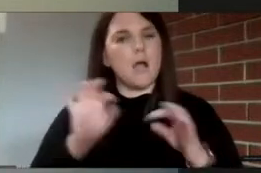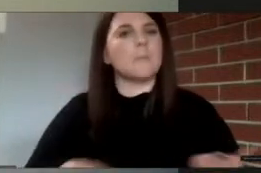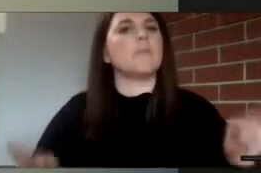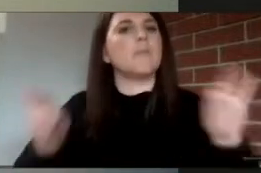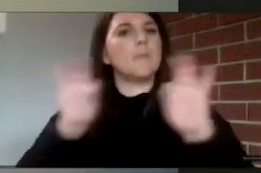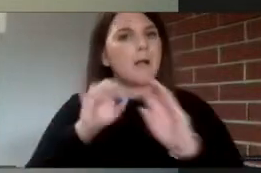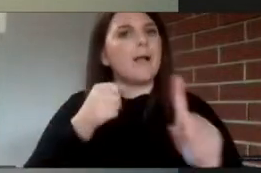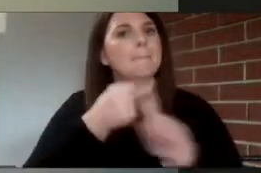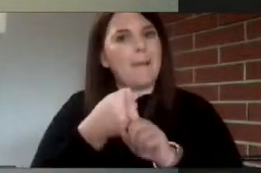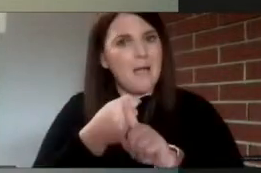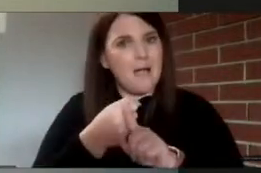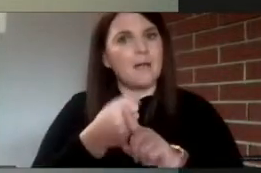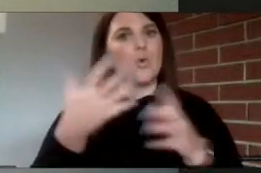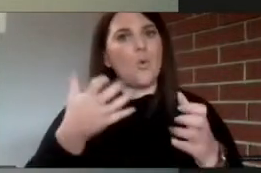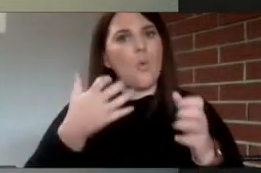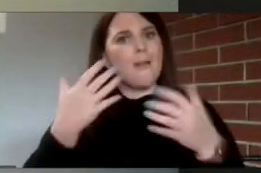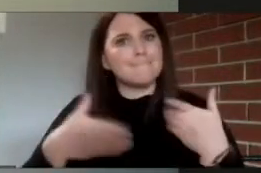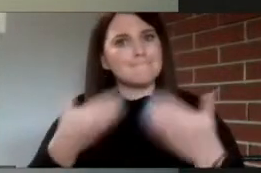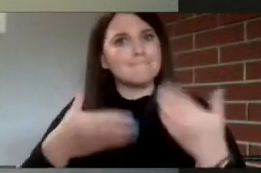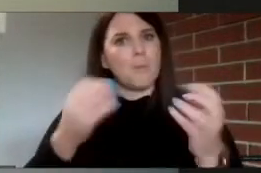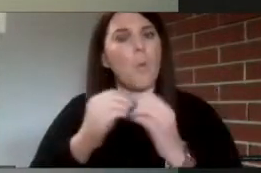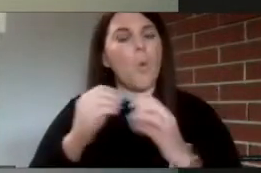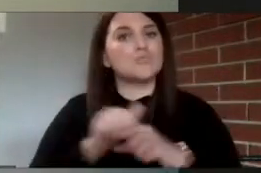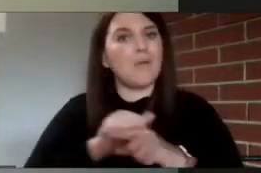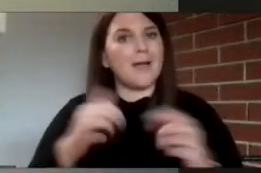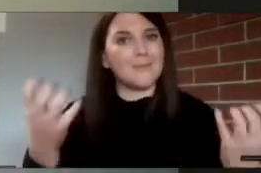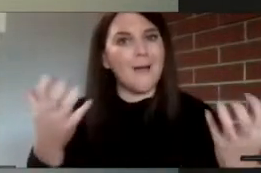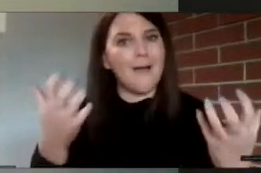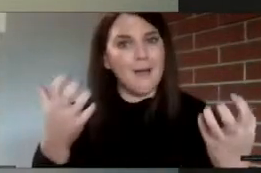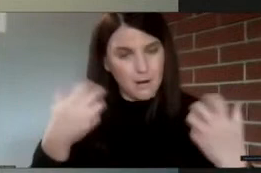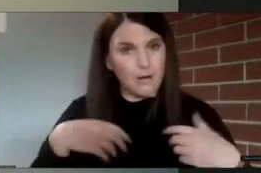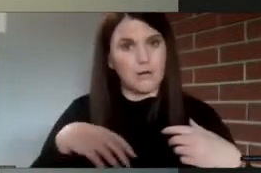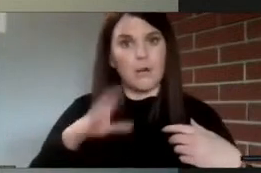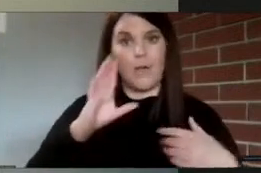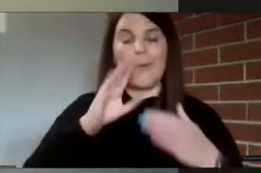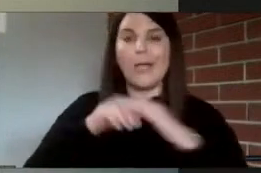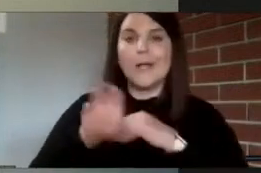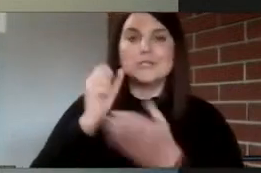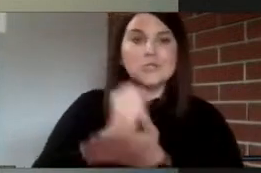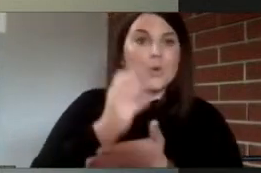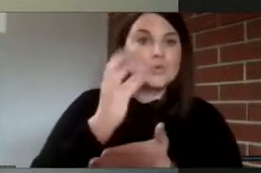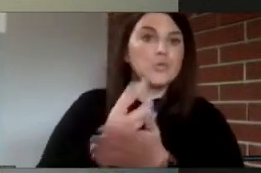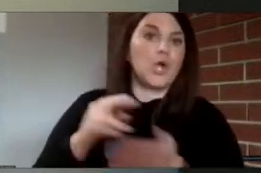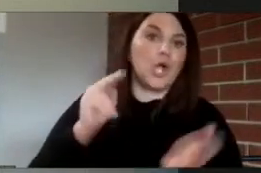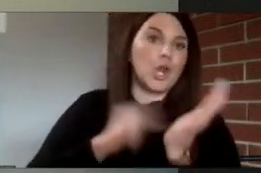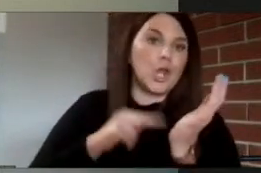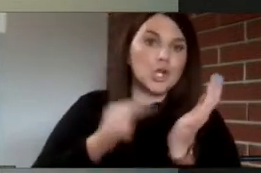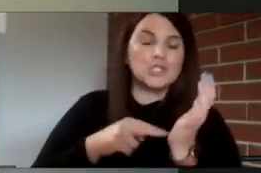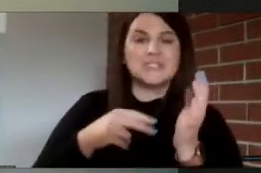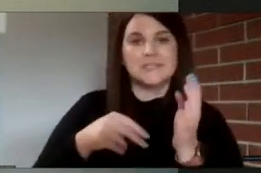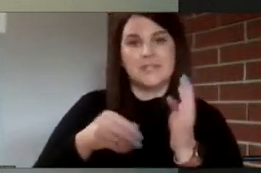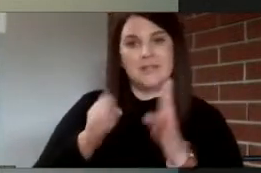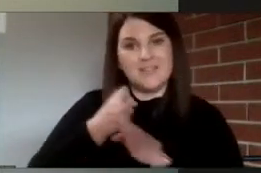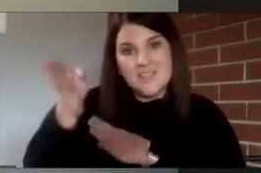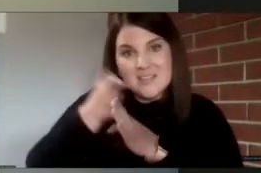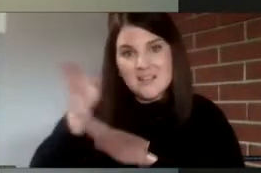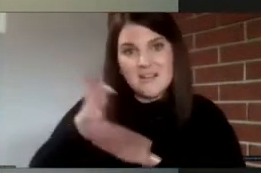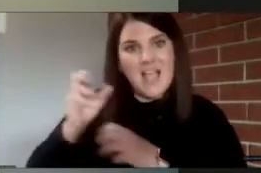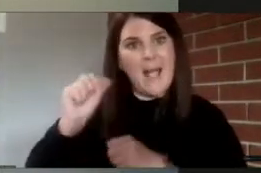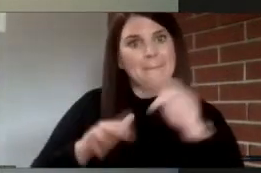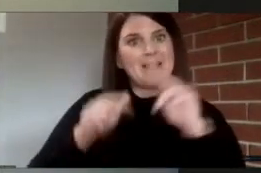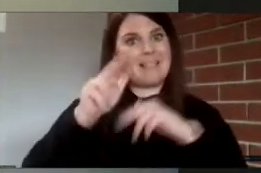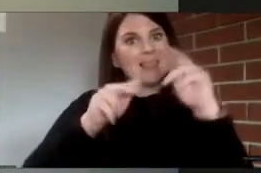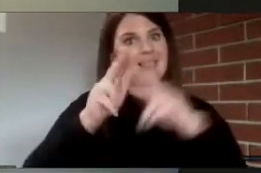impactful, and they want to pursue further training. And they will go into social work, and they'll go into nursing and fields where they can build their skill